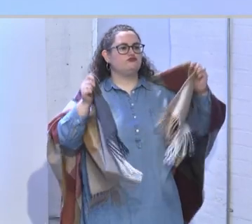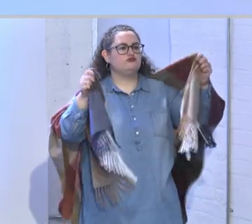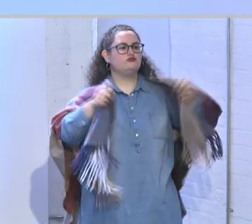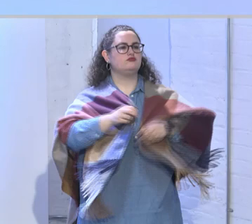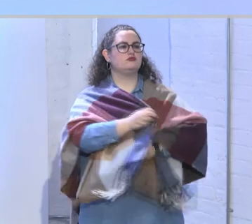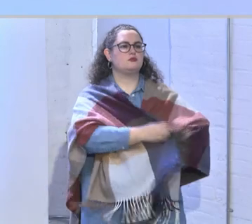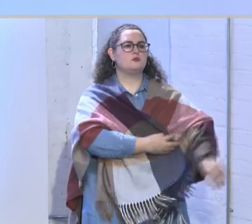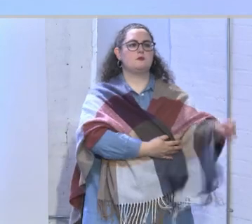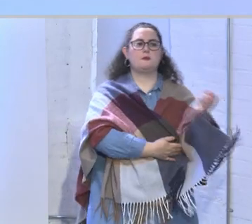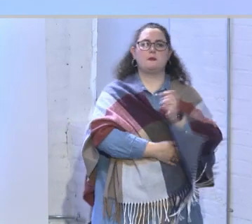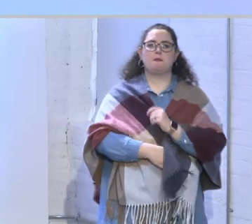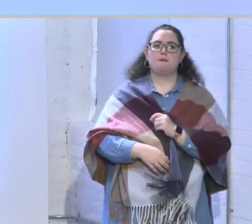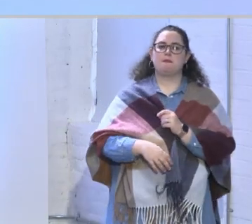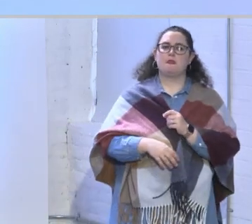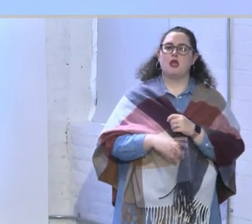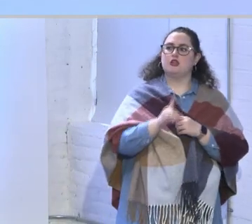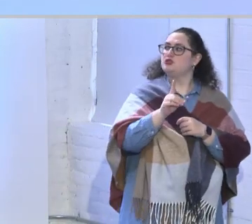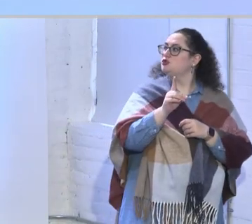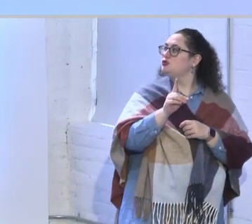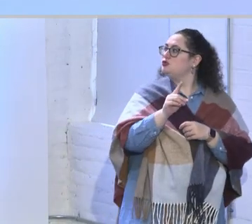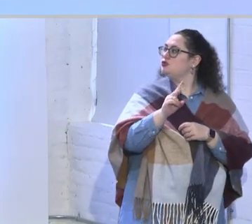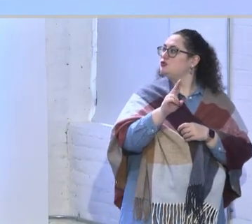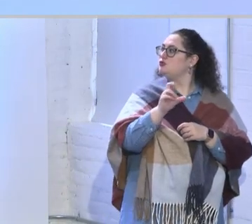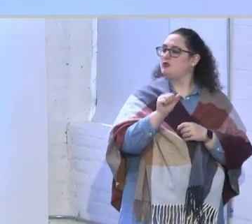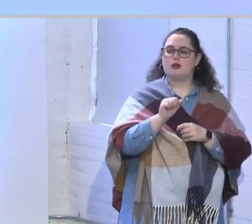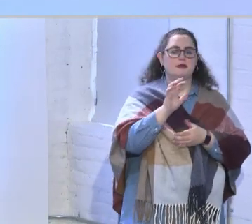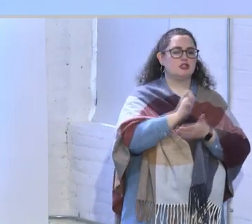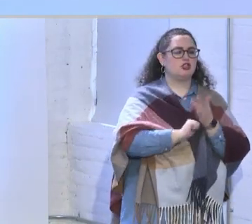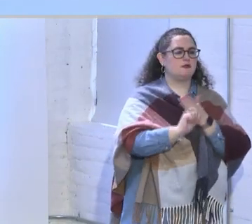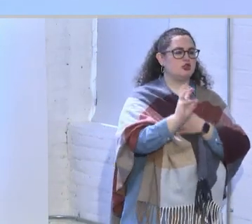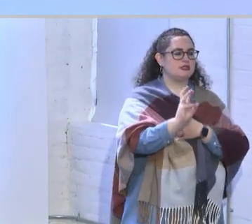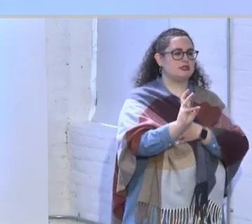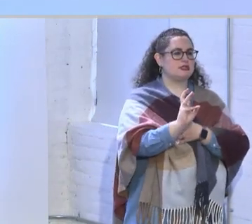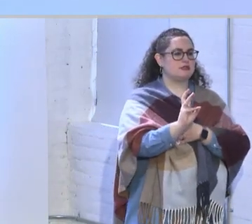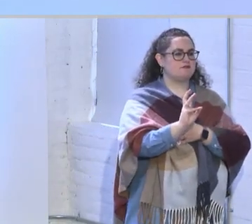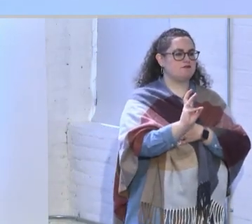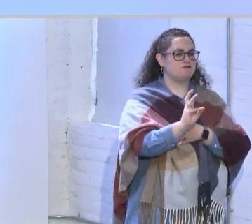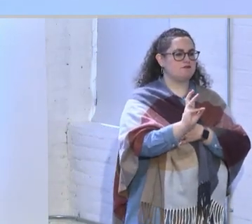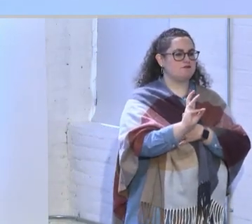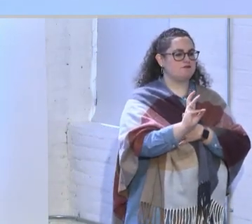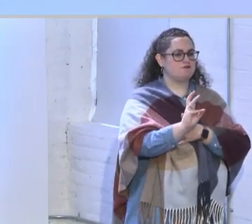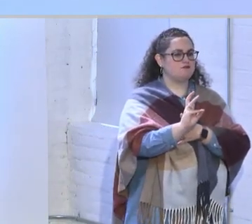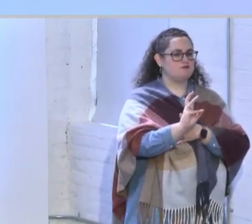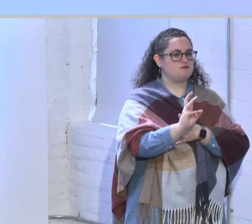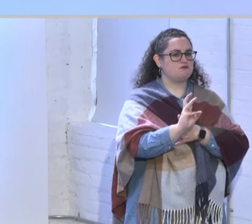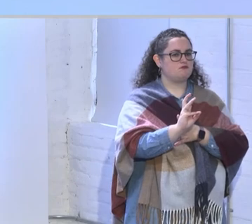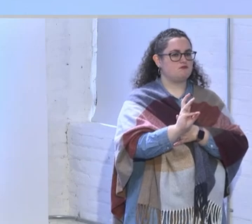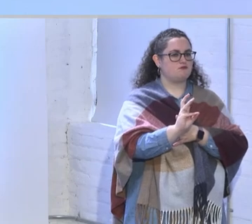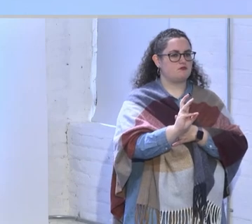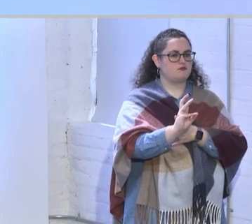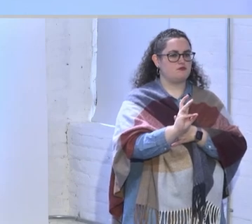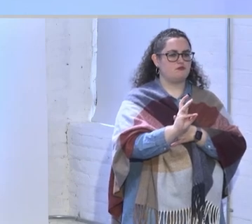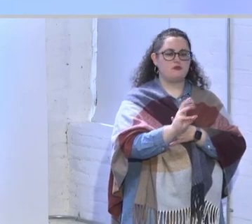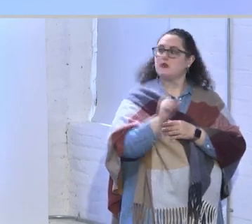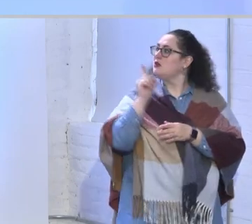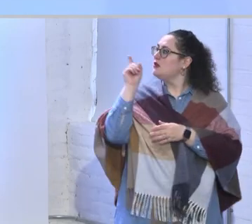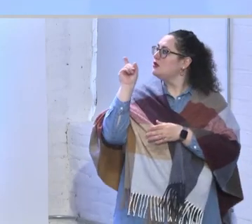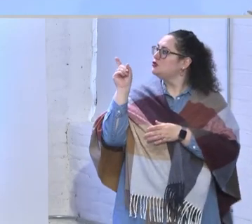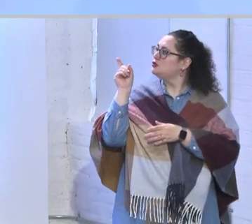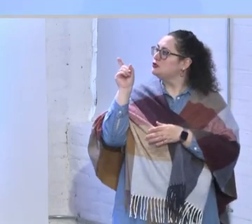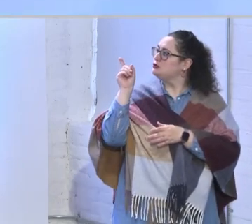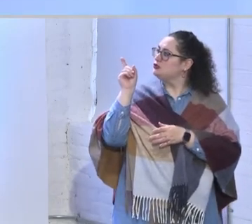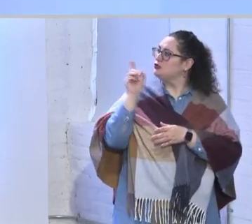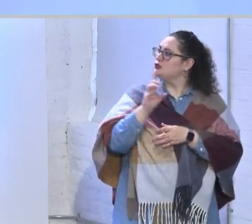in Deuteronomy chapter 6, we're going to get to the text, but let me give you just a brief background. Deuteronomy is